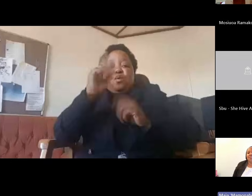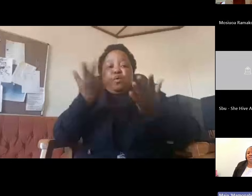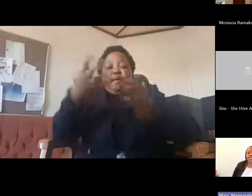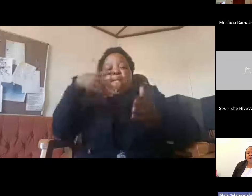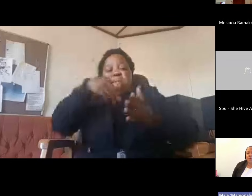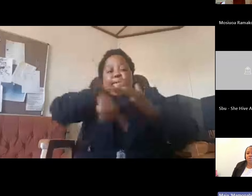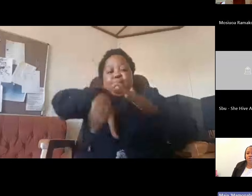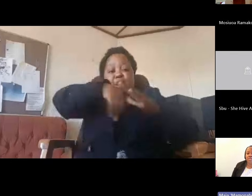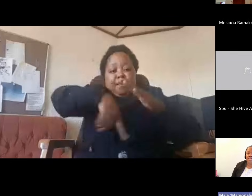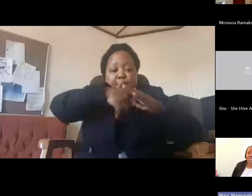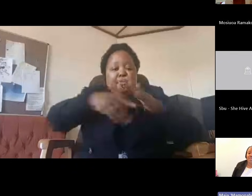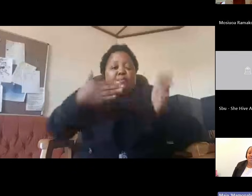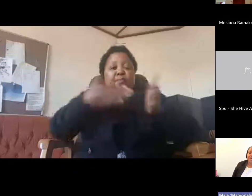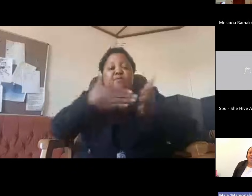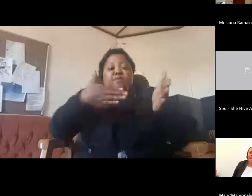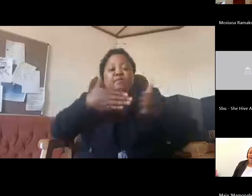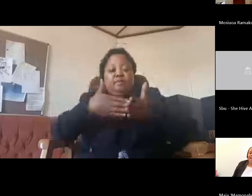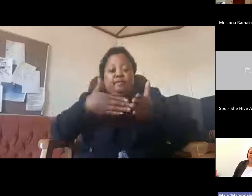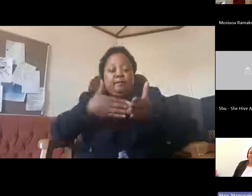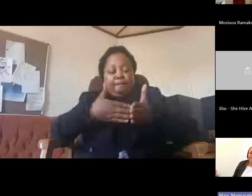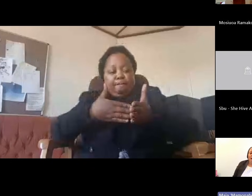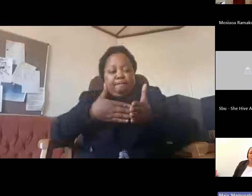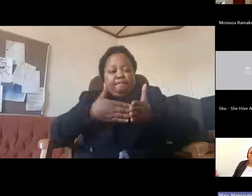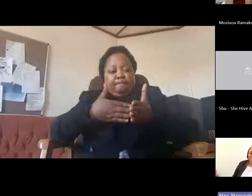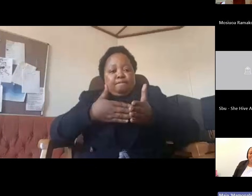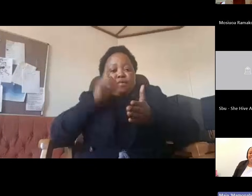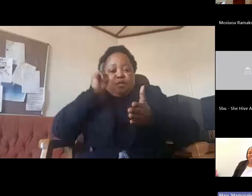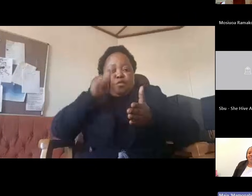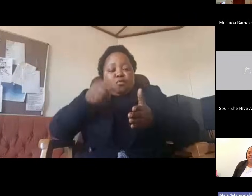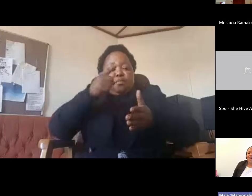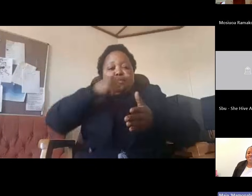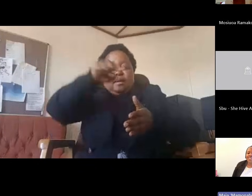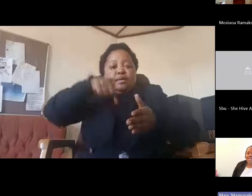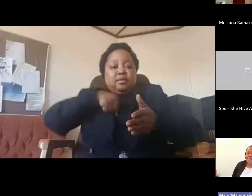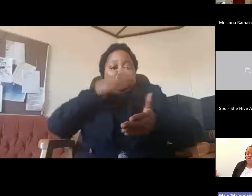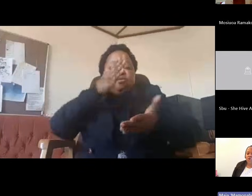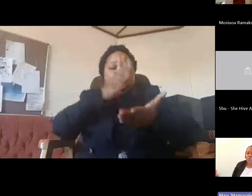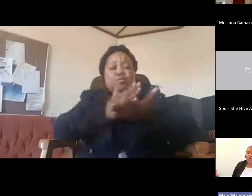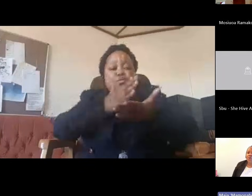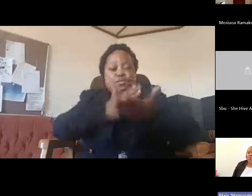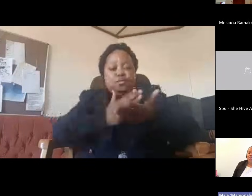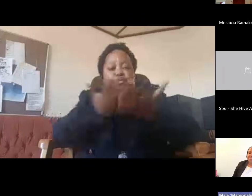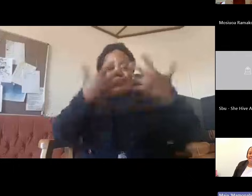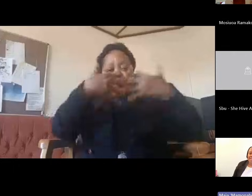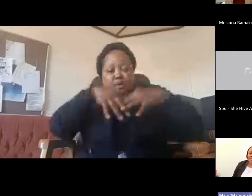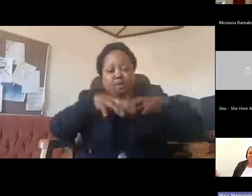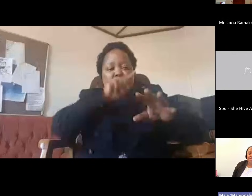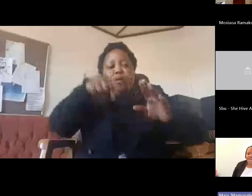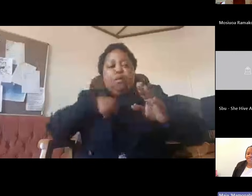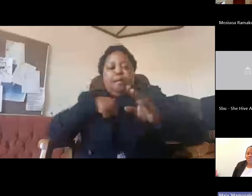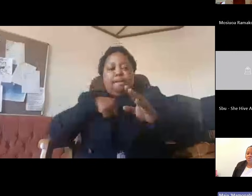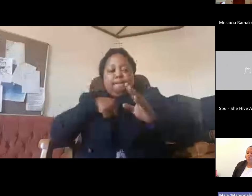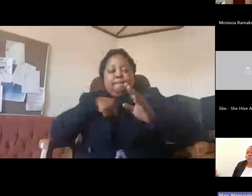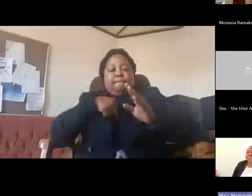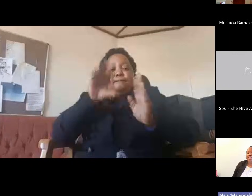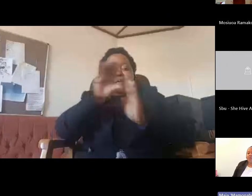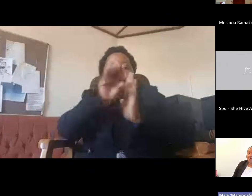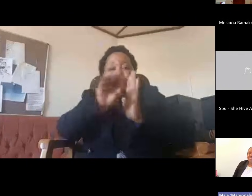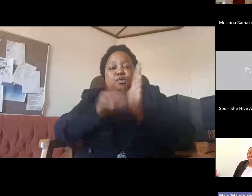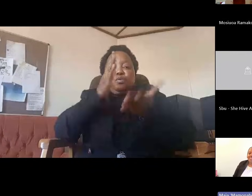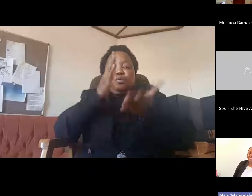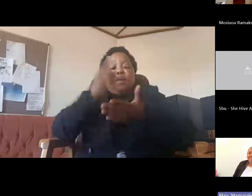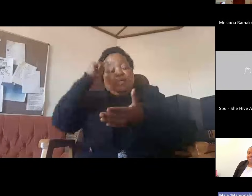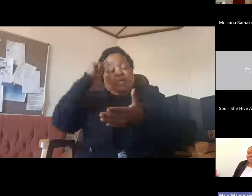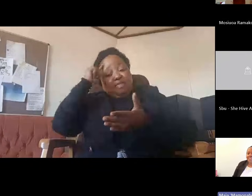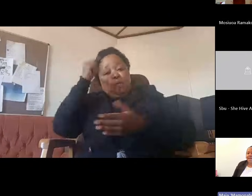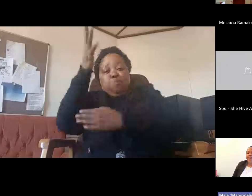must integrate in our project. I think our presenters have done a stellar job. We thank them for that. We also thank